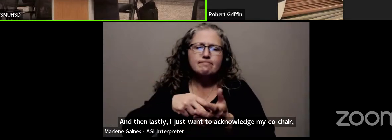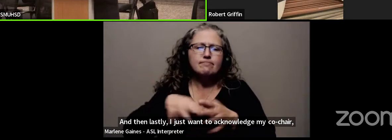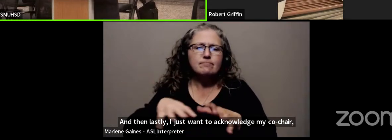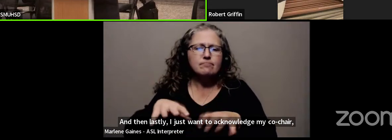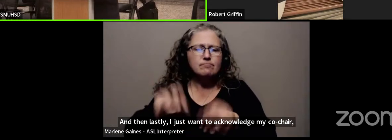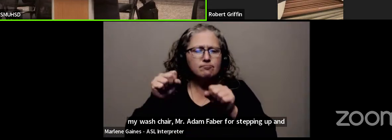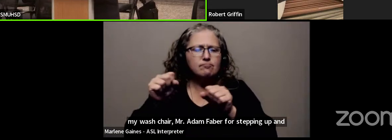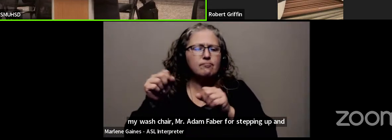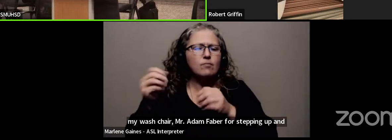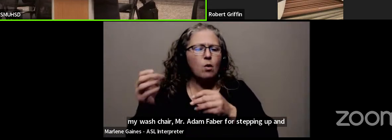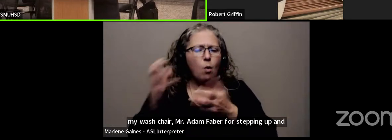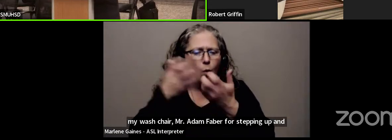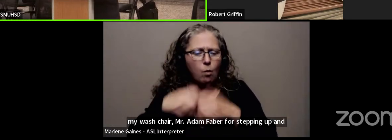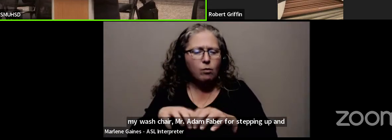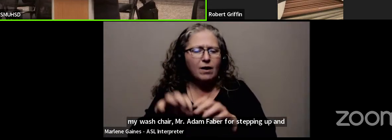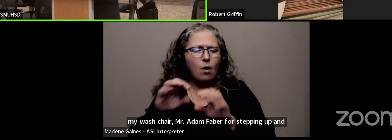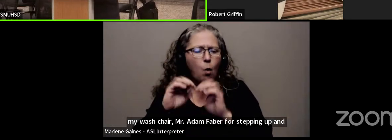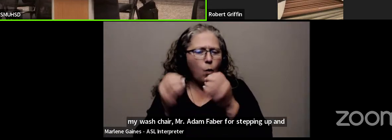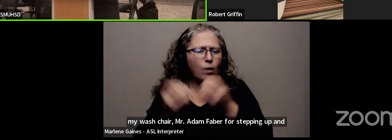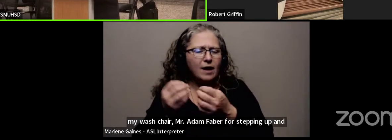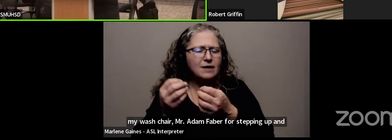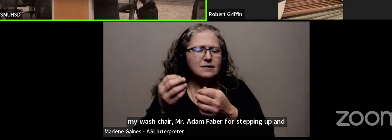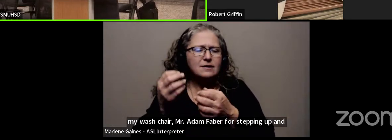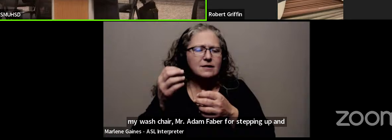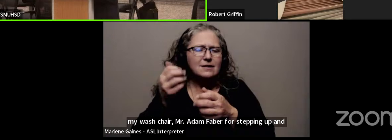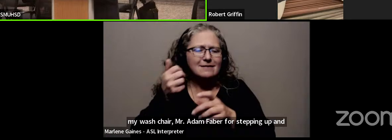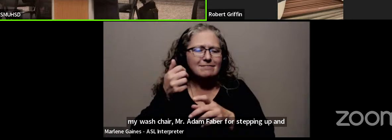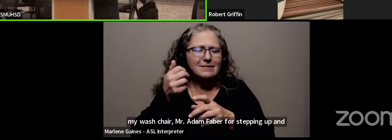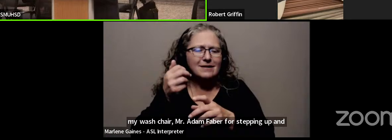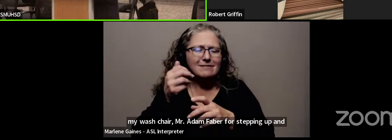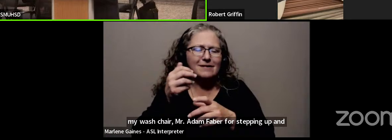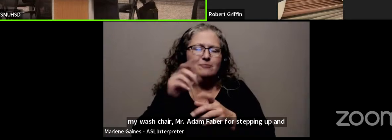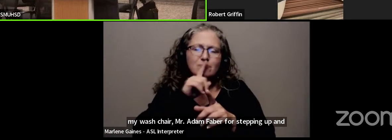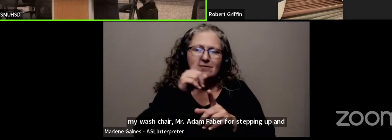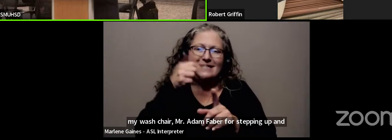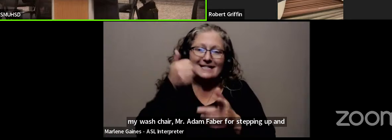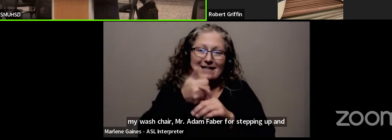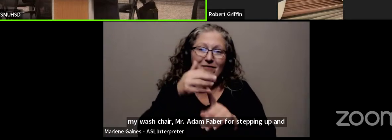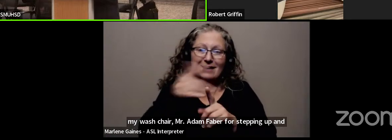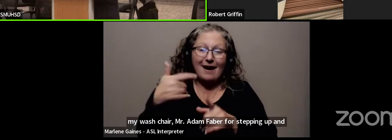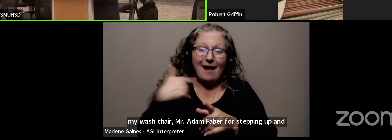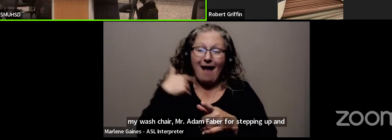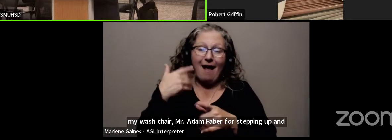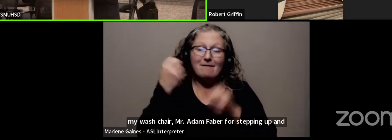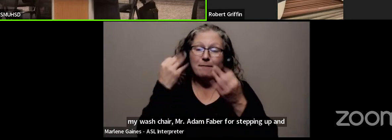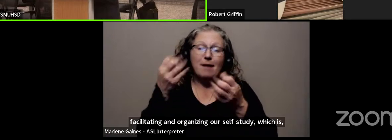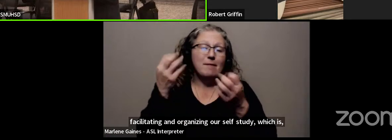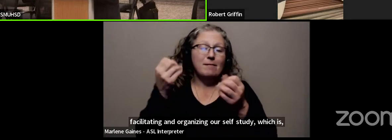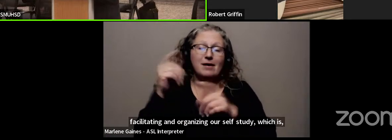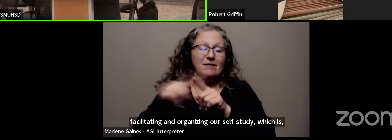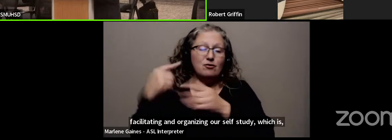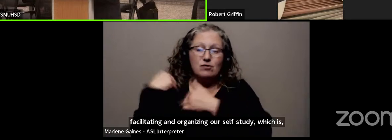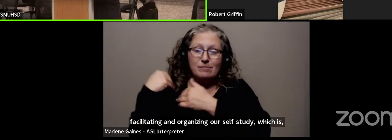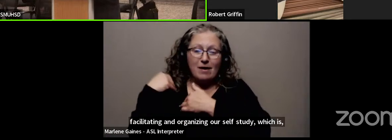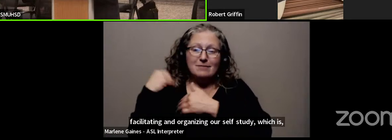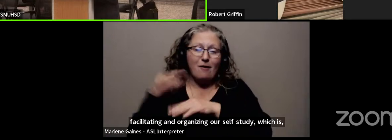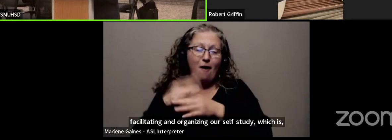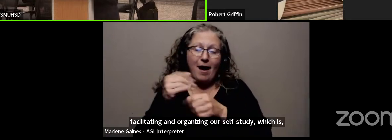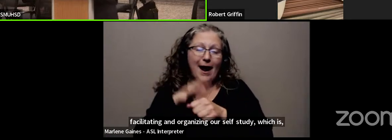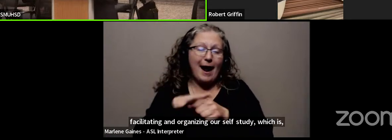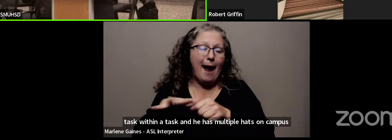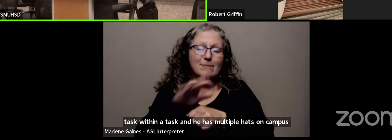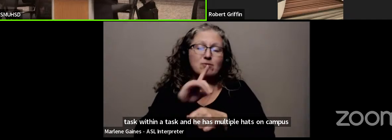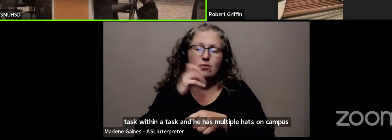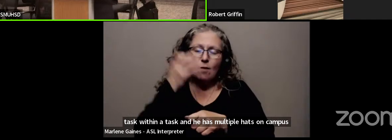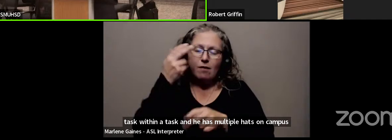self-study, which is a task within a task, and he has multiple hats on campus, and just wanted to acknowledge his hard